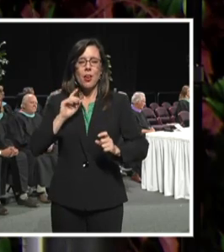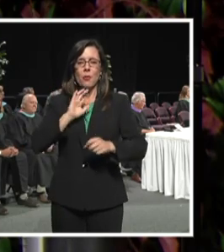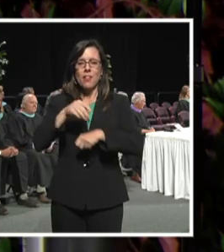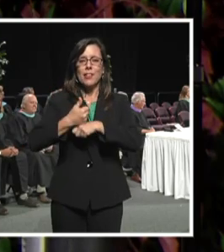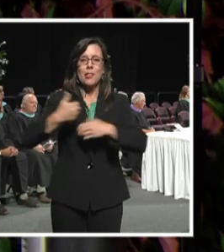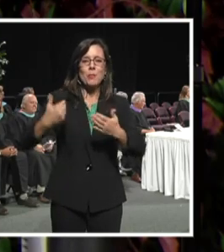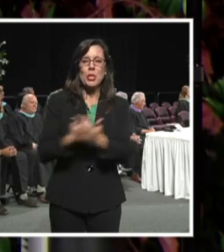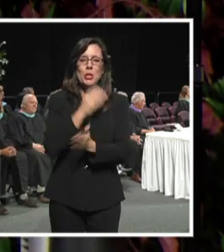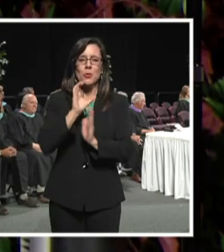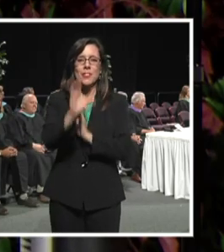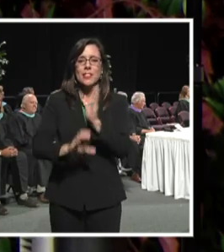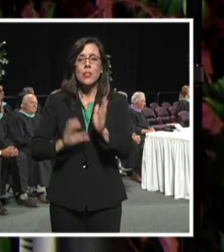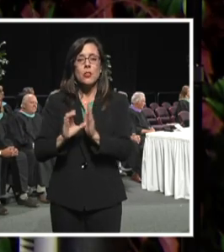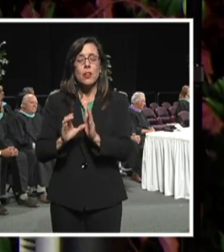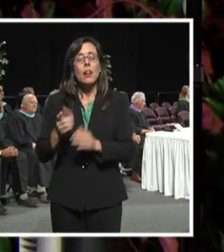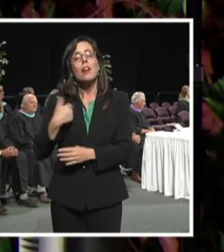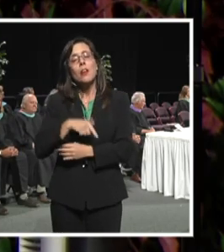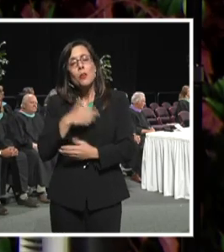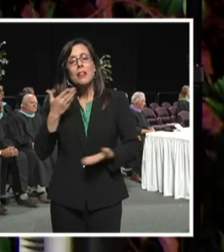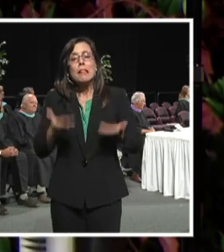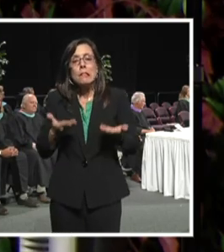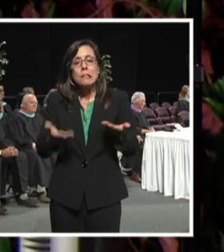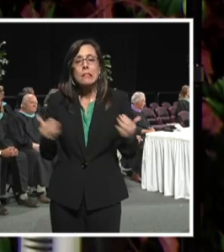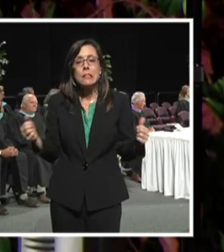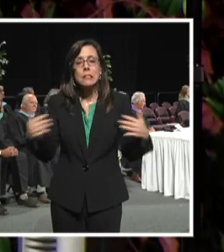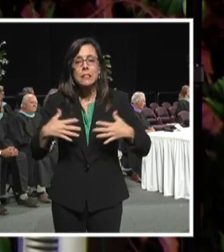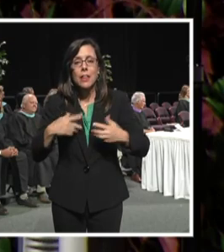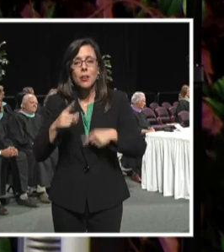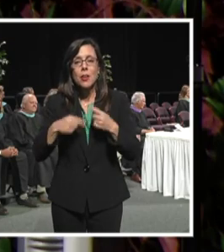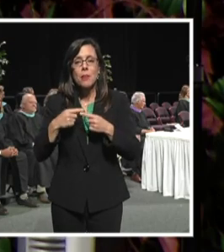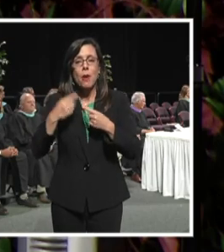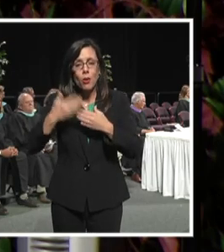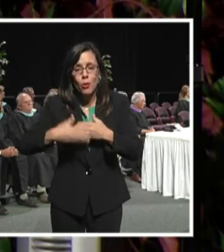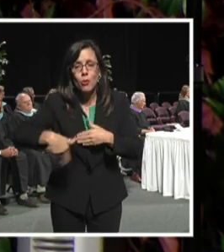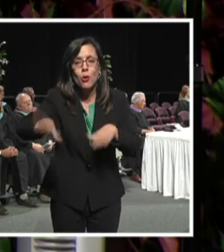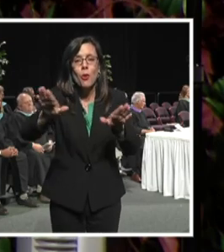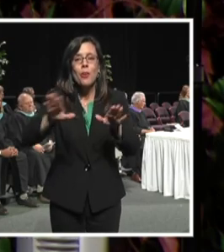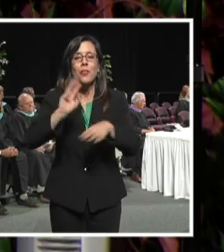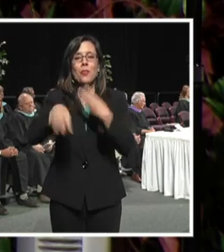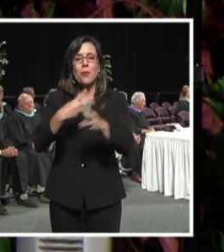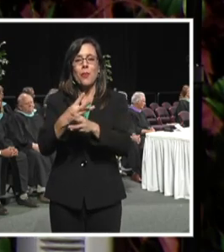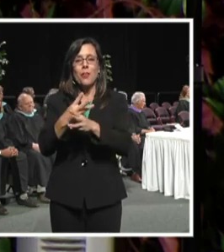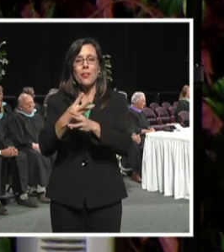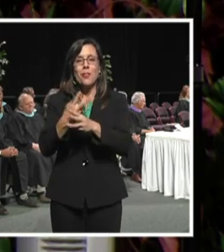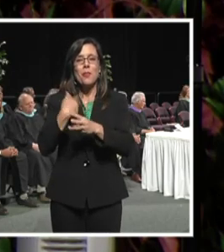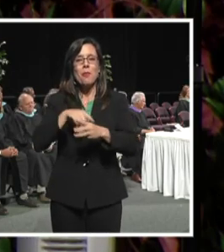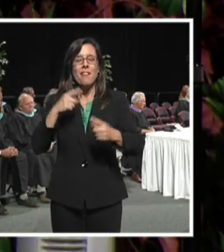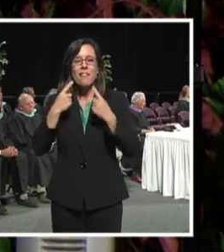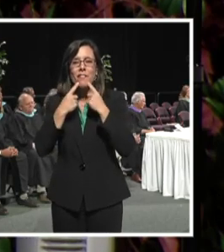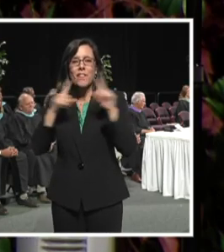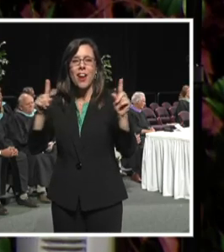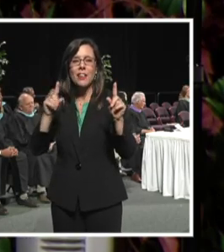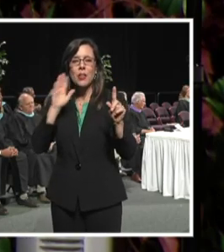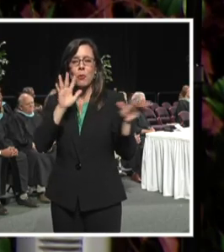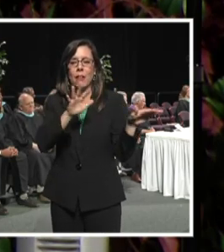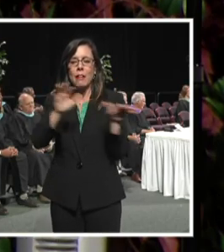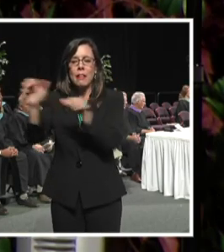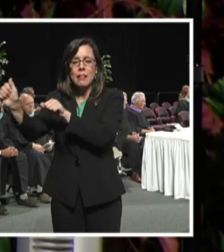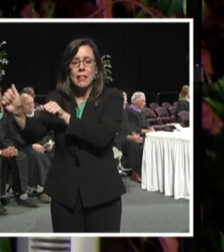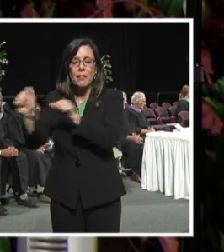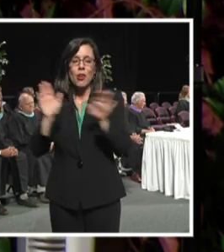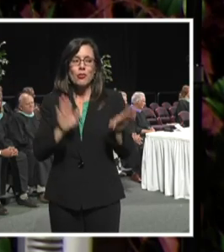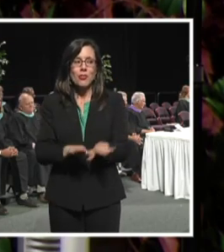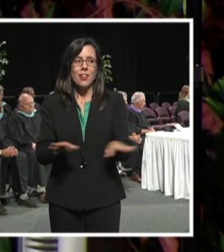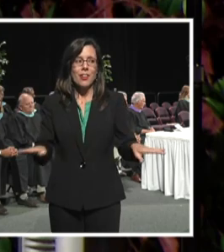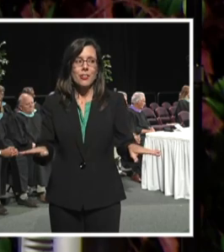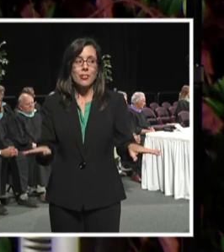century. Although we may be a little scared about going into the world, we are finally about to leave our collective childhoods